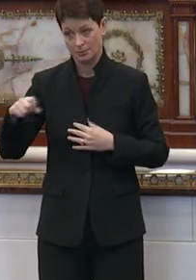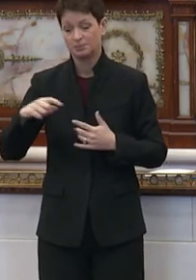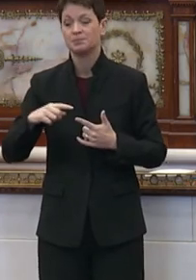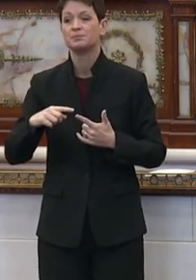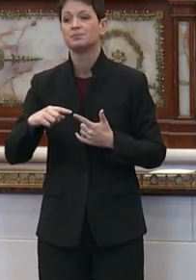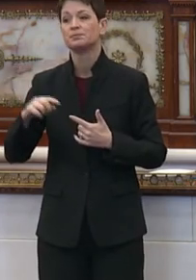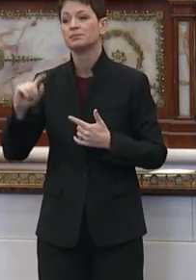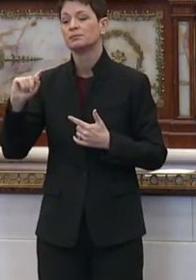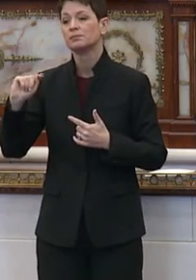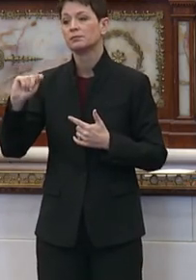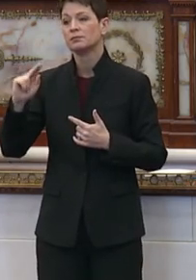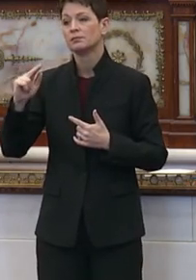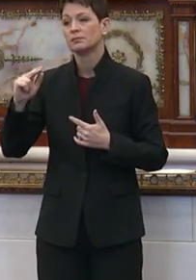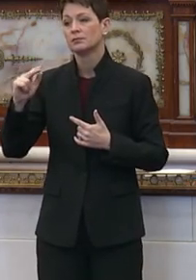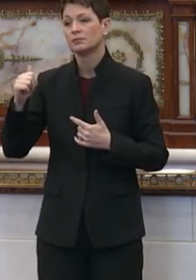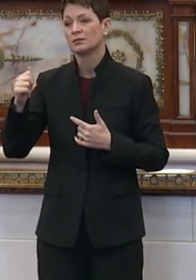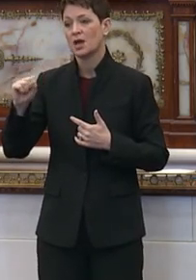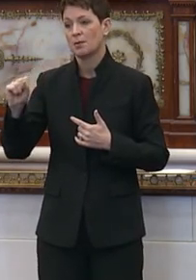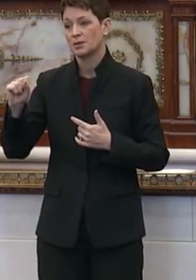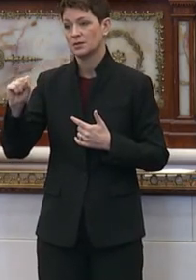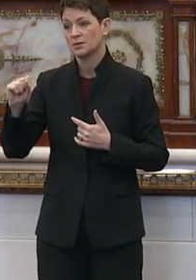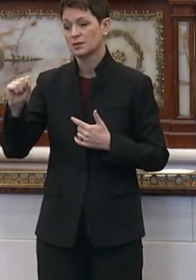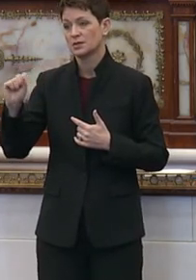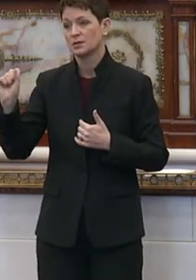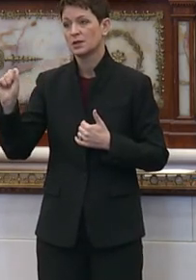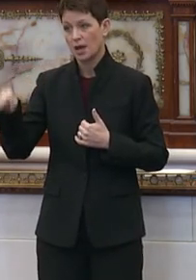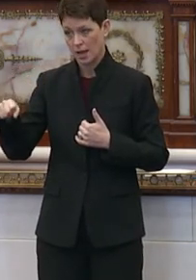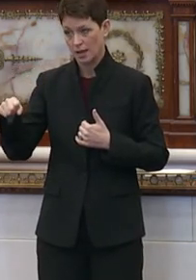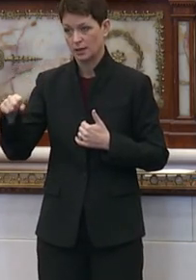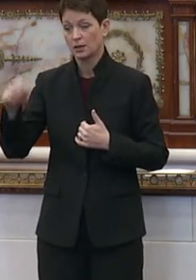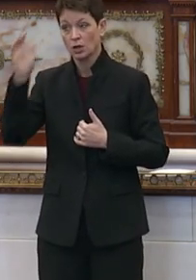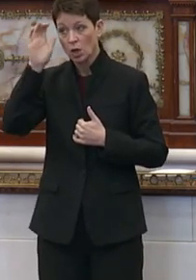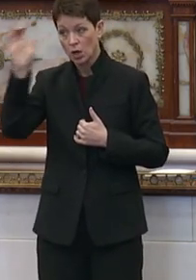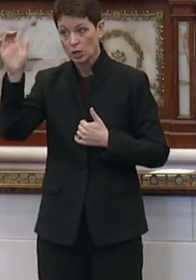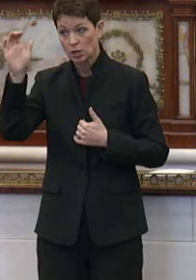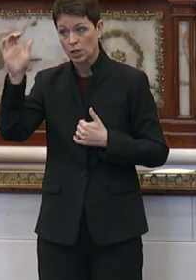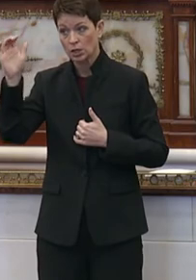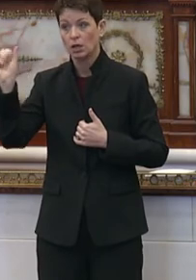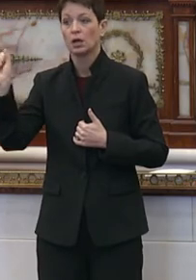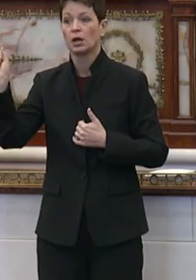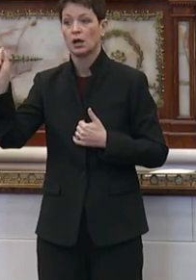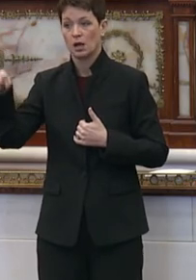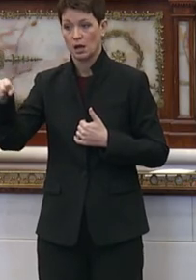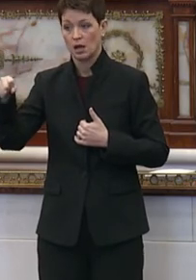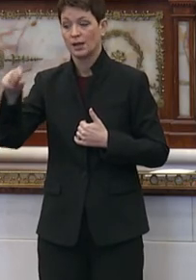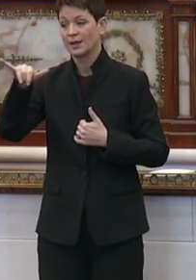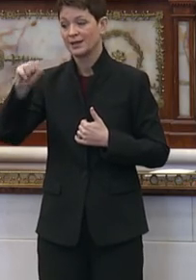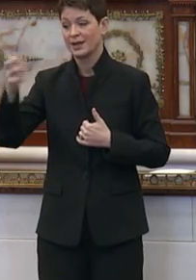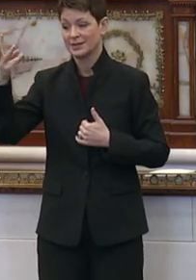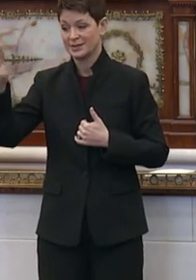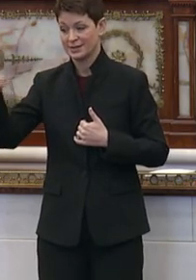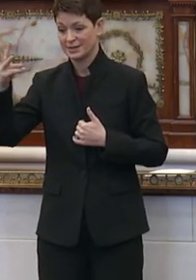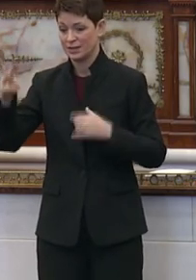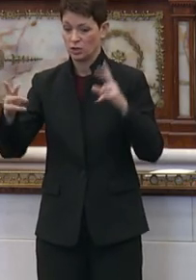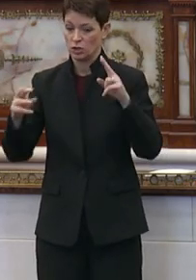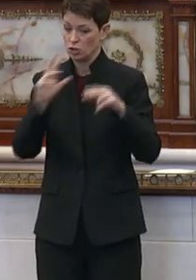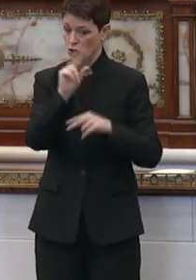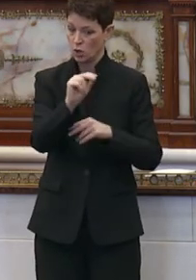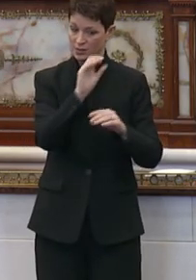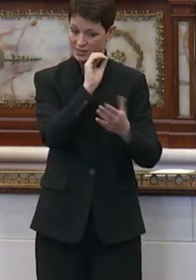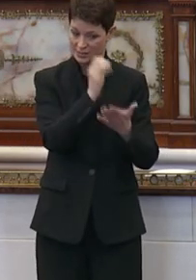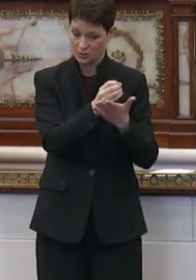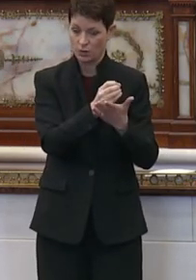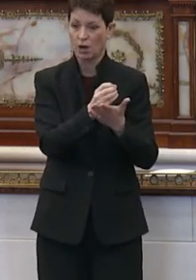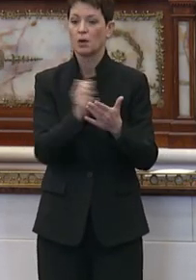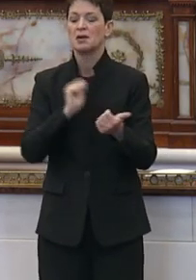Aye. Councilman Thomas. Aye. Council President Clark. Aye. The ayes are 16. Nays